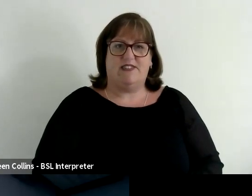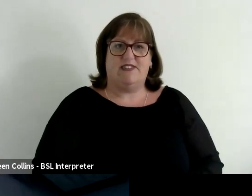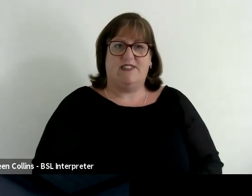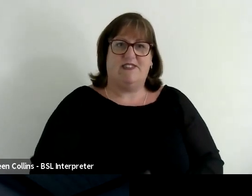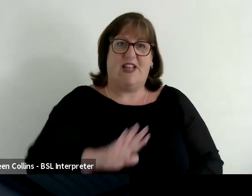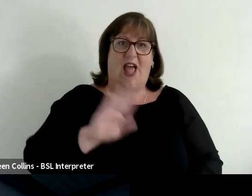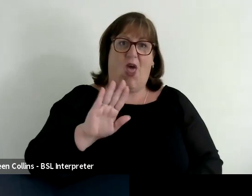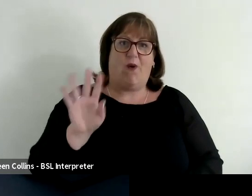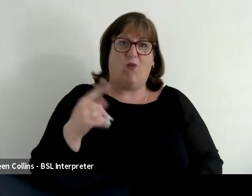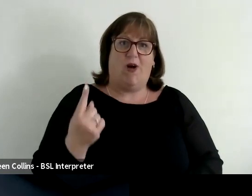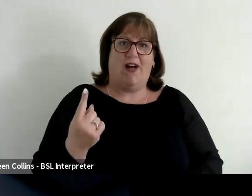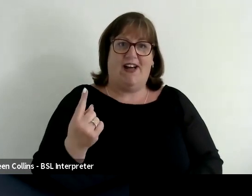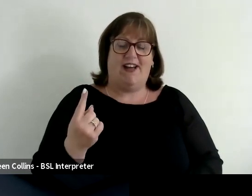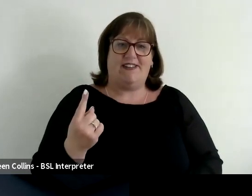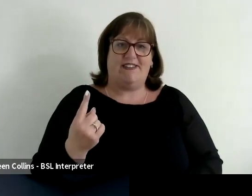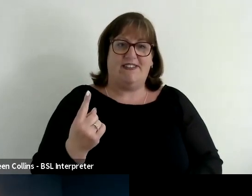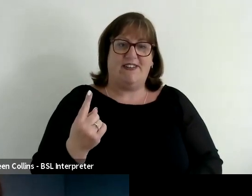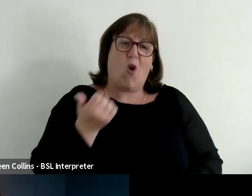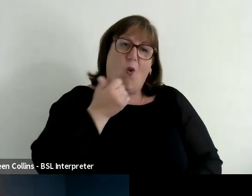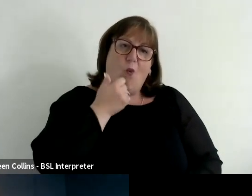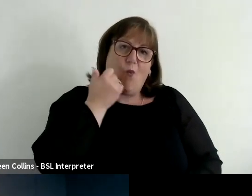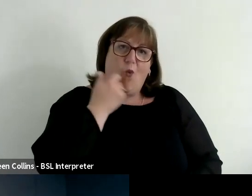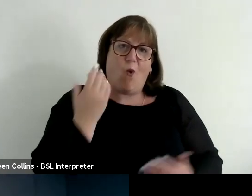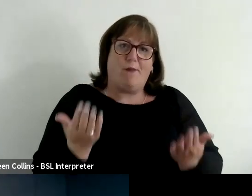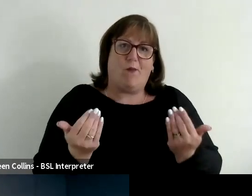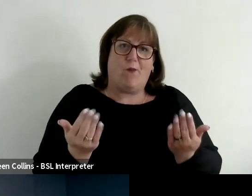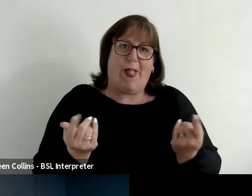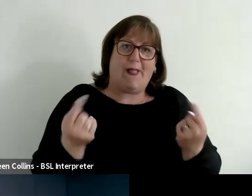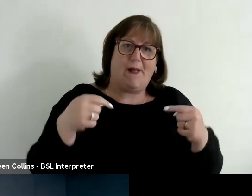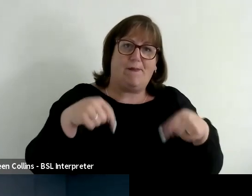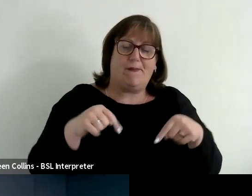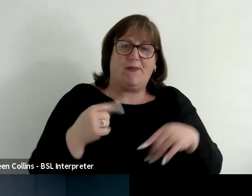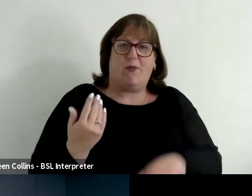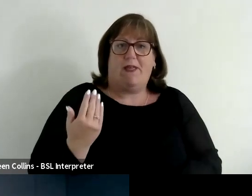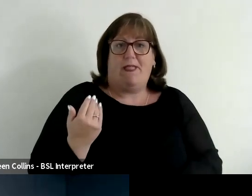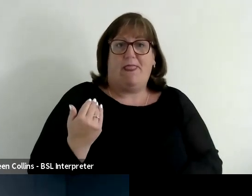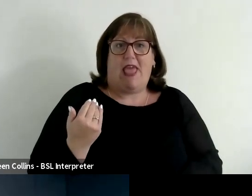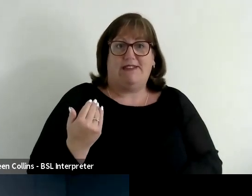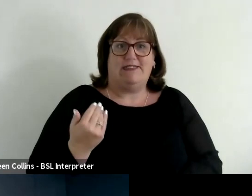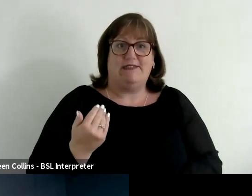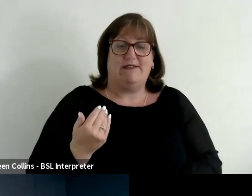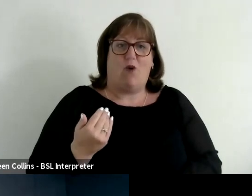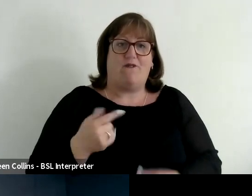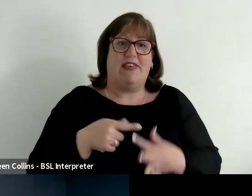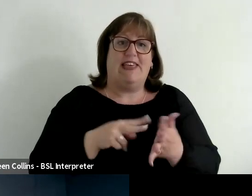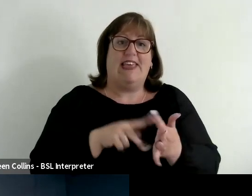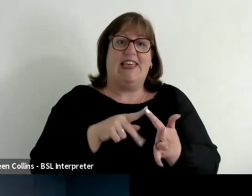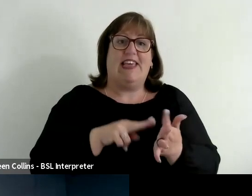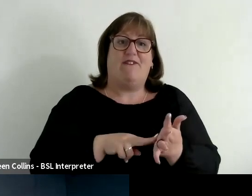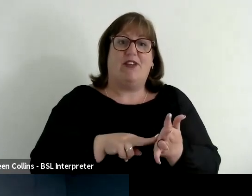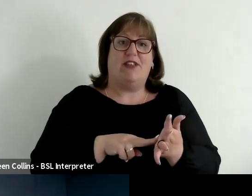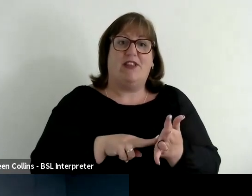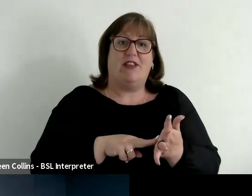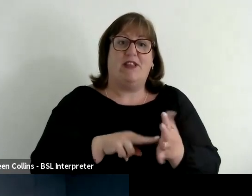Well, hello everyone, and a very warm welcome to the latest of Evenbreak's Meet the Employer events. We do these on a